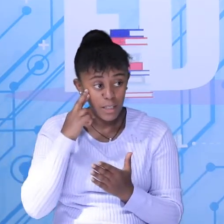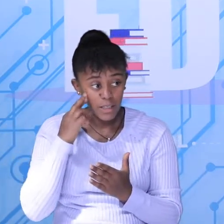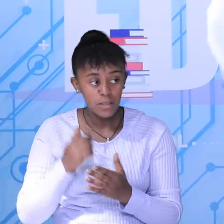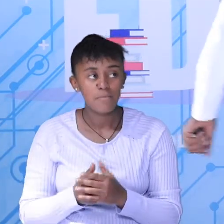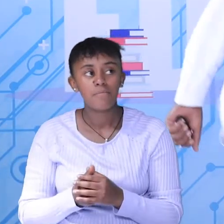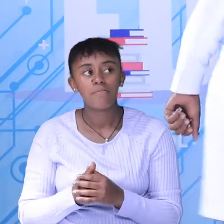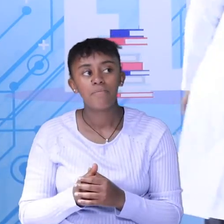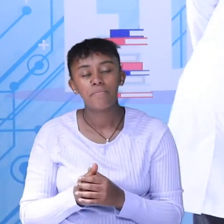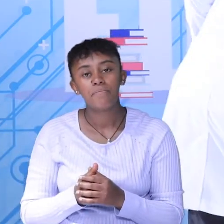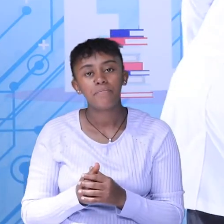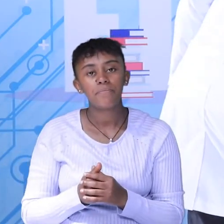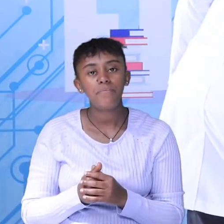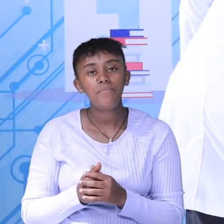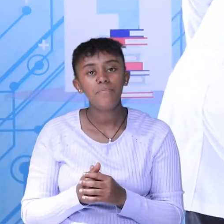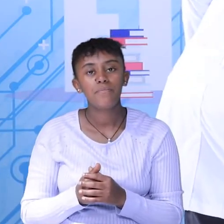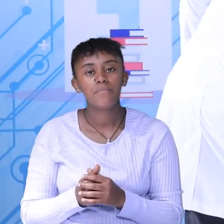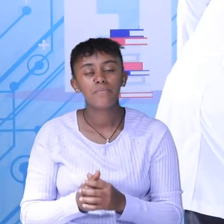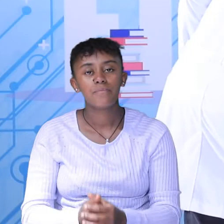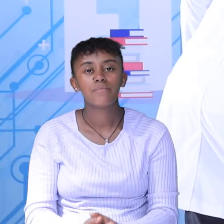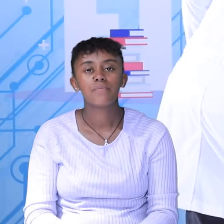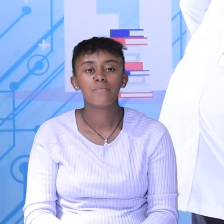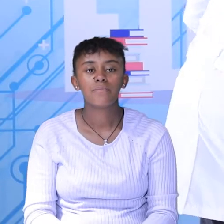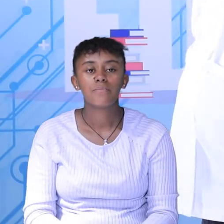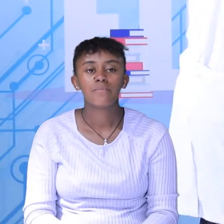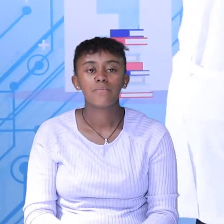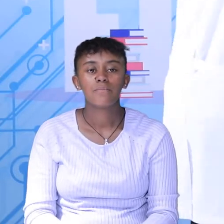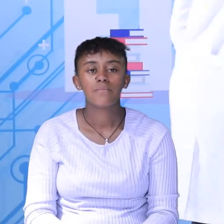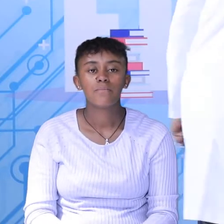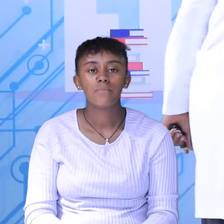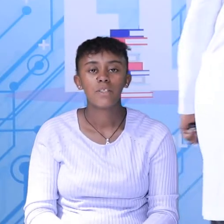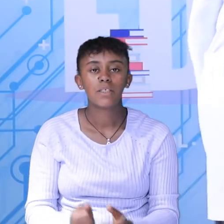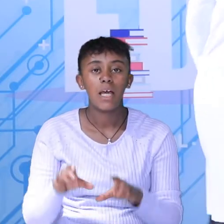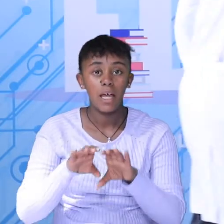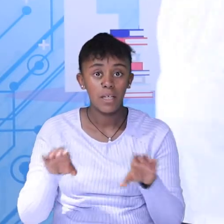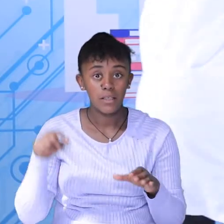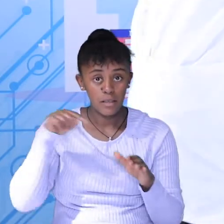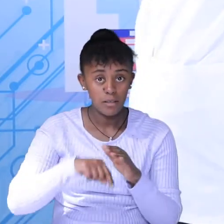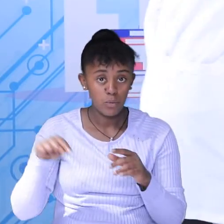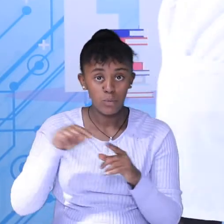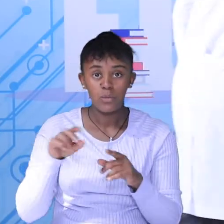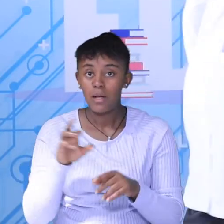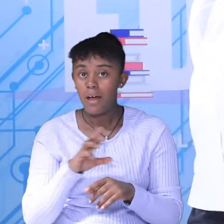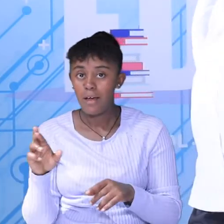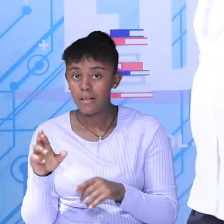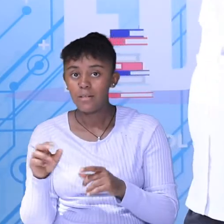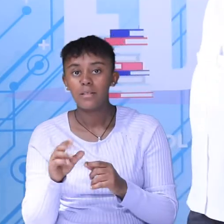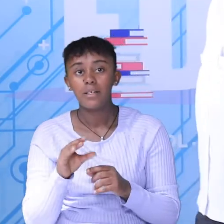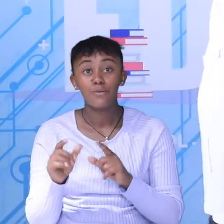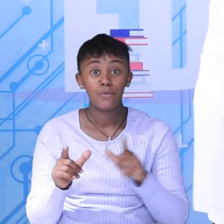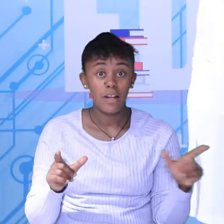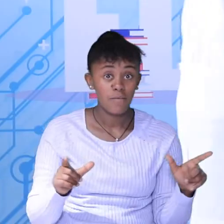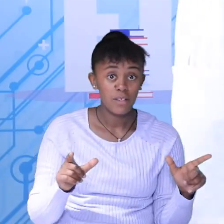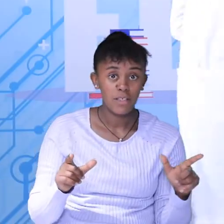let's take this here. Since it carries a current downward, to the right side and to the left